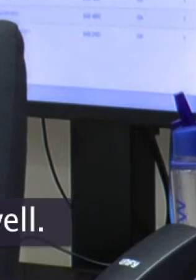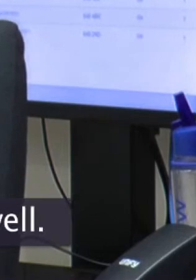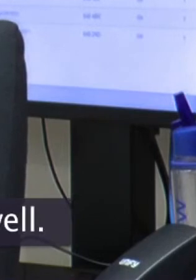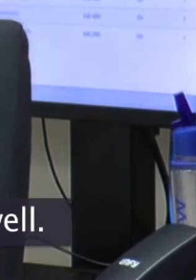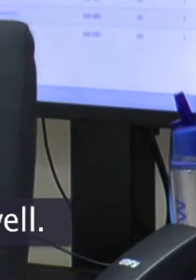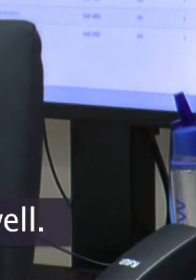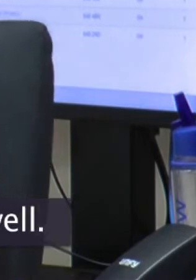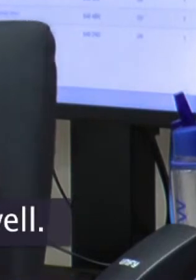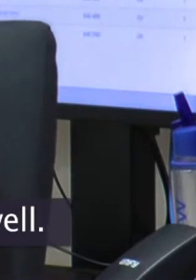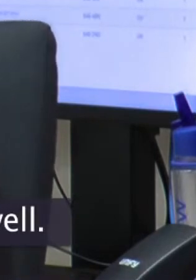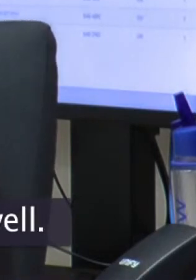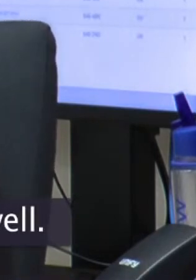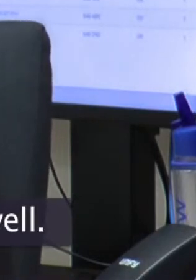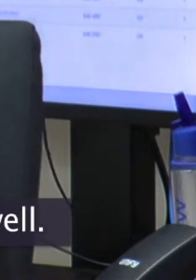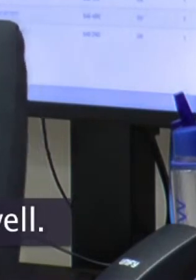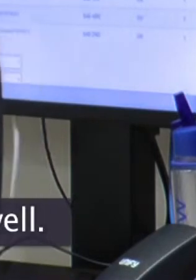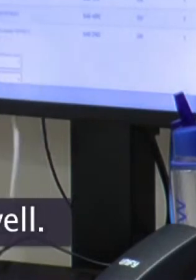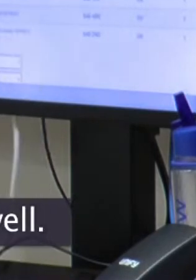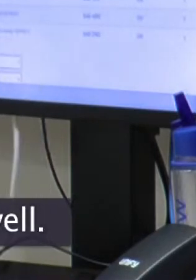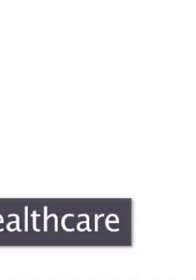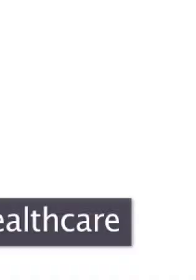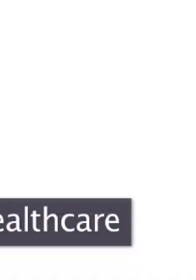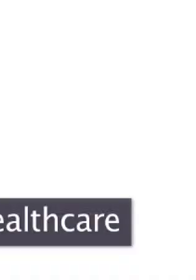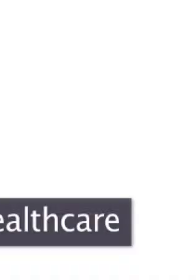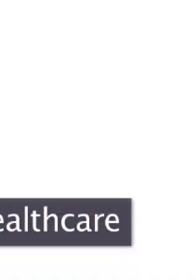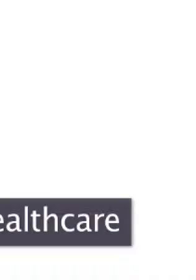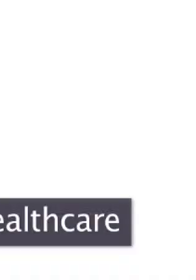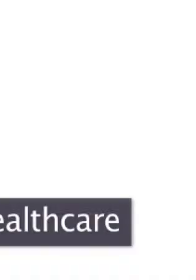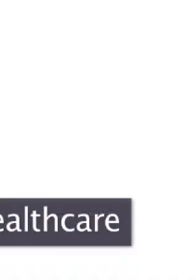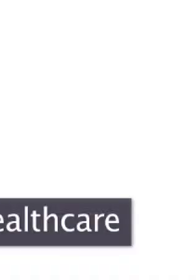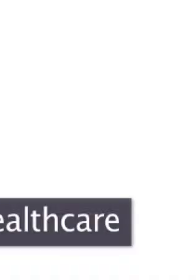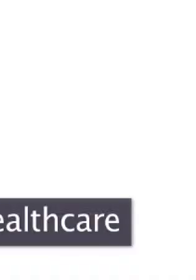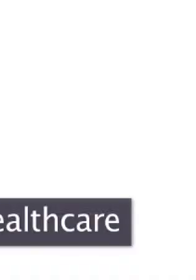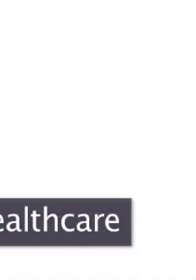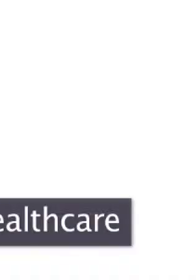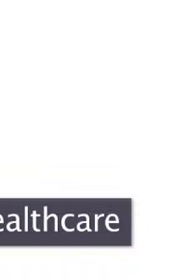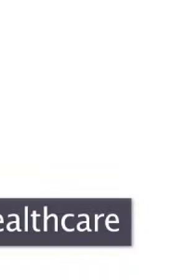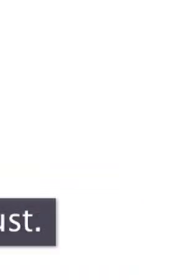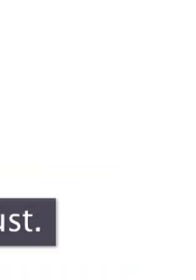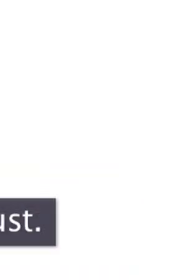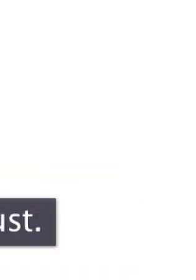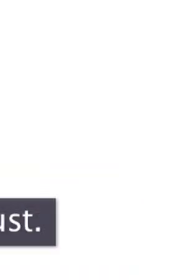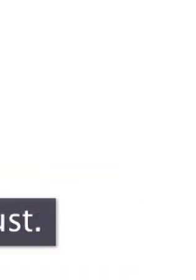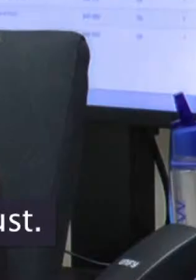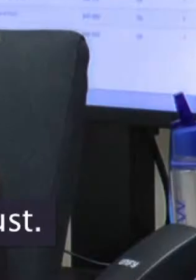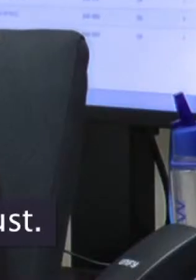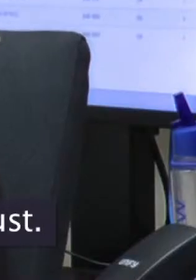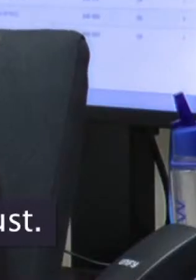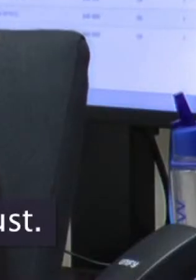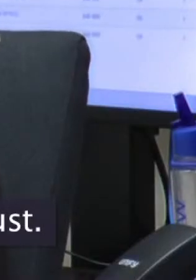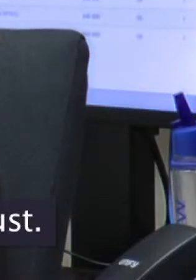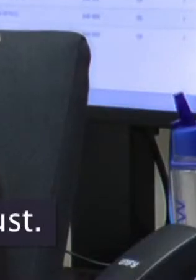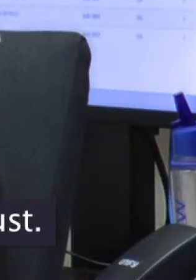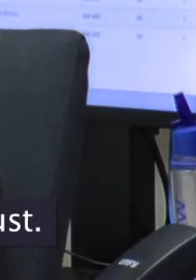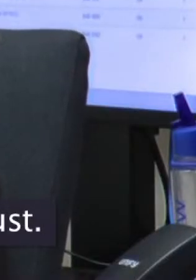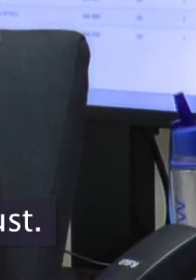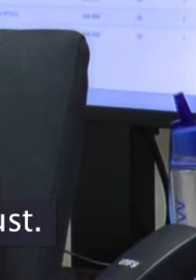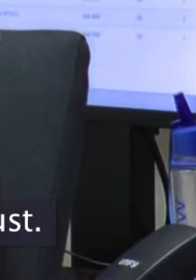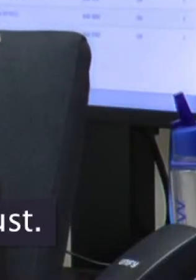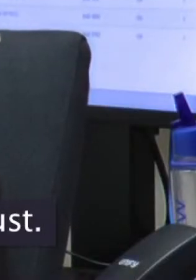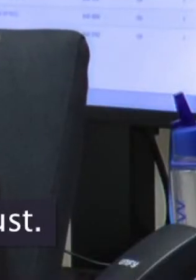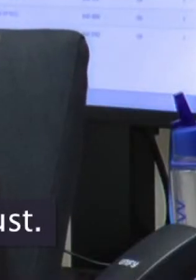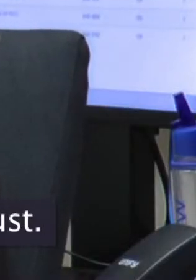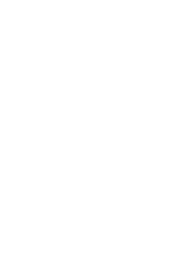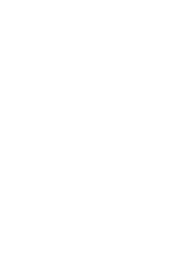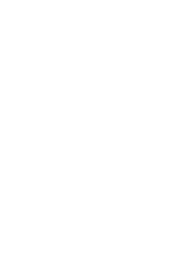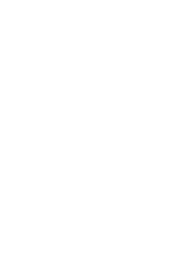also the environmental savings around that as well. It's keeping with the times, moving towards digital healthcare, and hopefully it'll be a great success